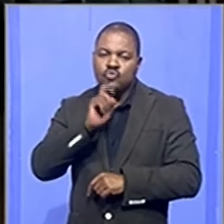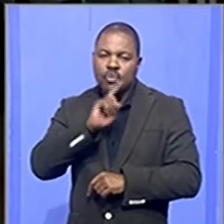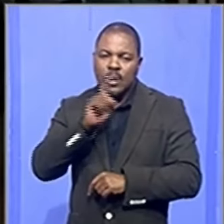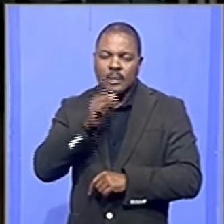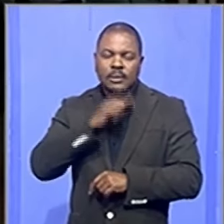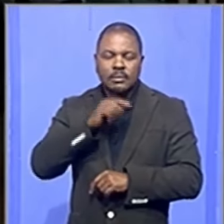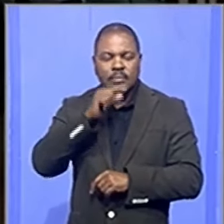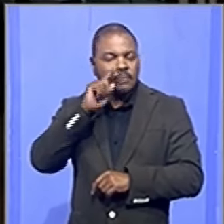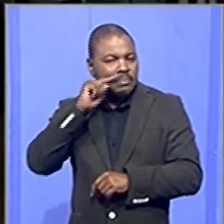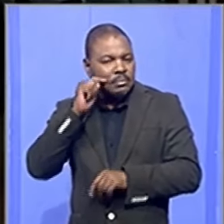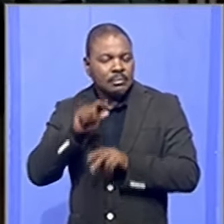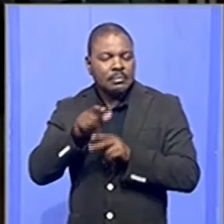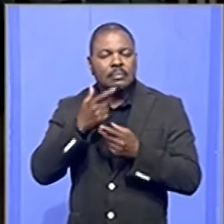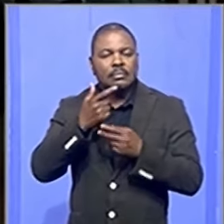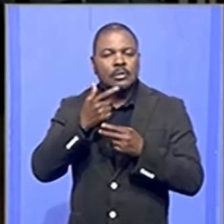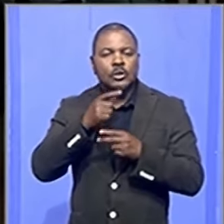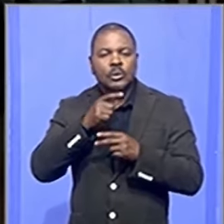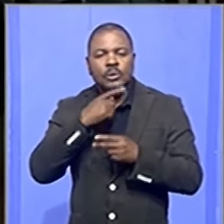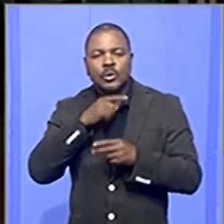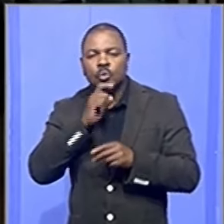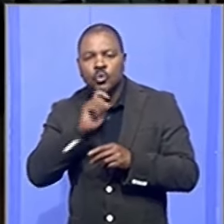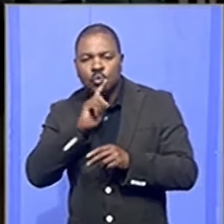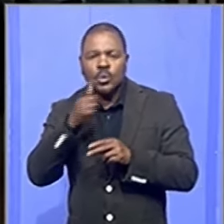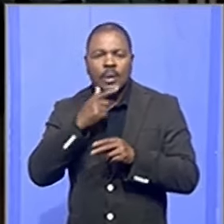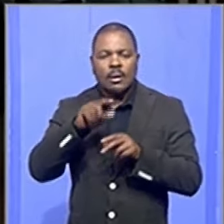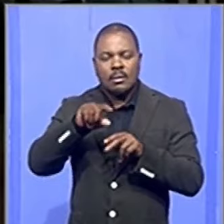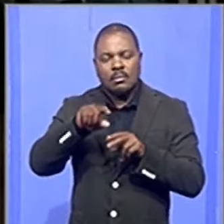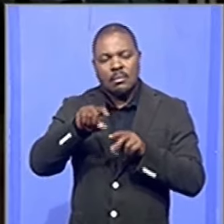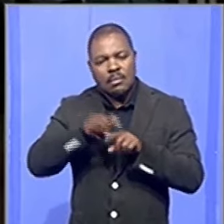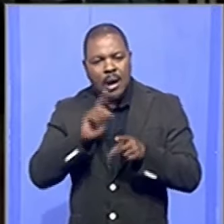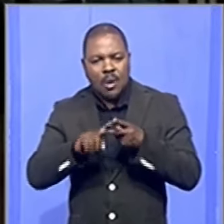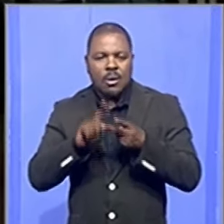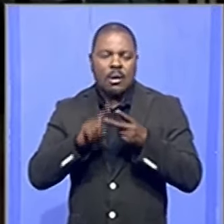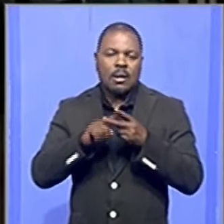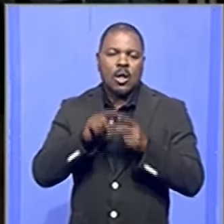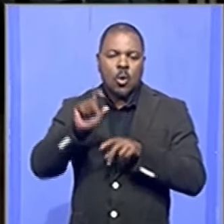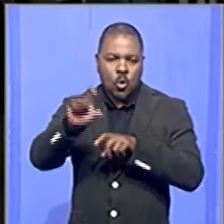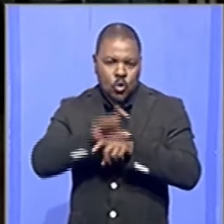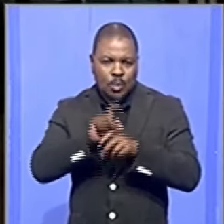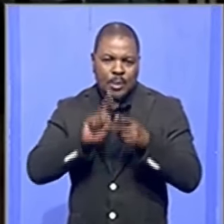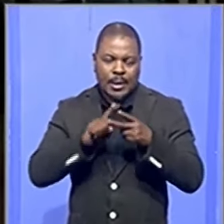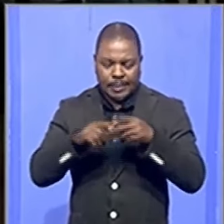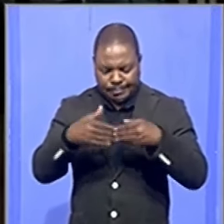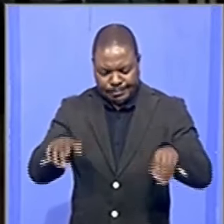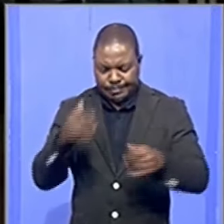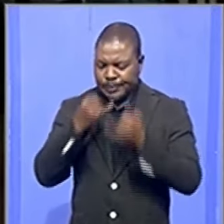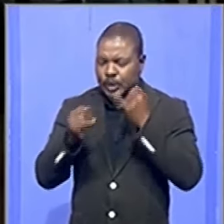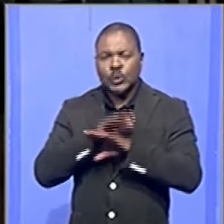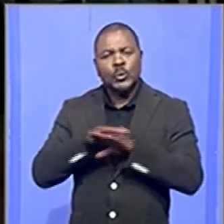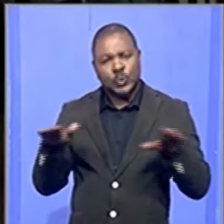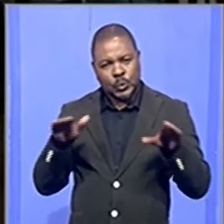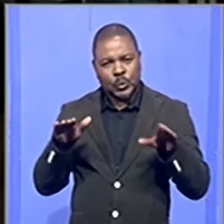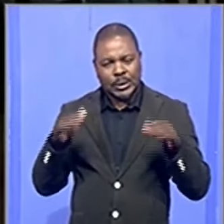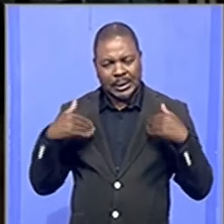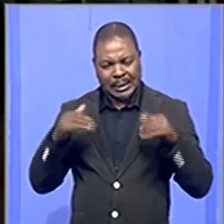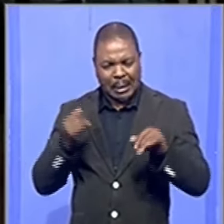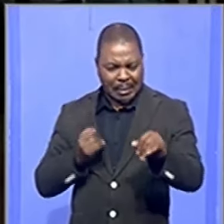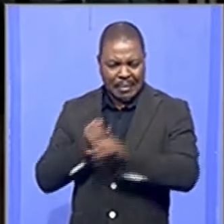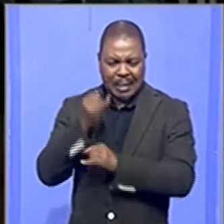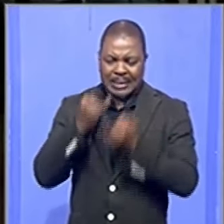ruta bana ka botlhokwa ba go dirisa le botlhokwa ba go abstaina ba seke ba thoma tsa thobalano e sa